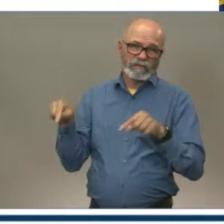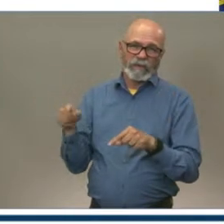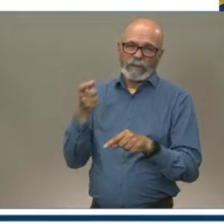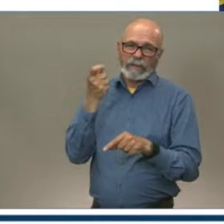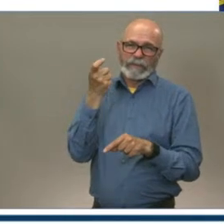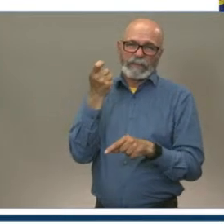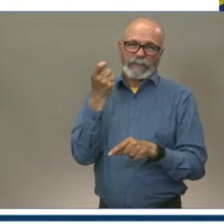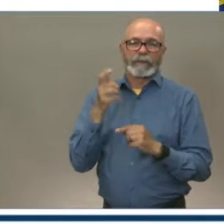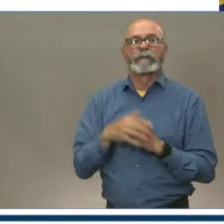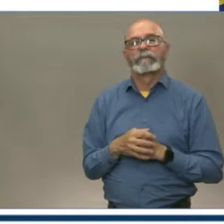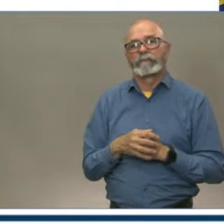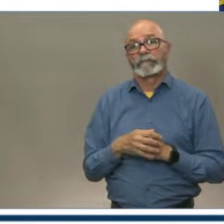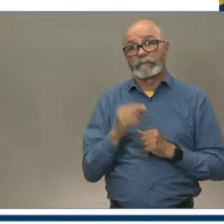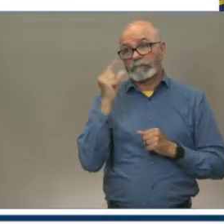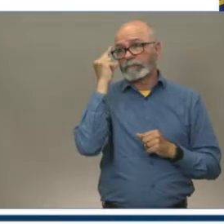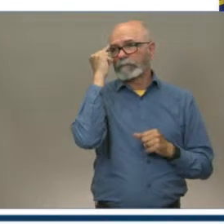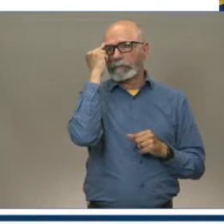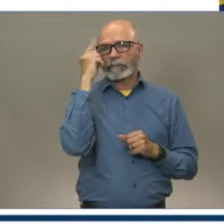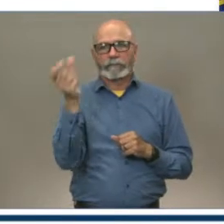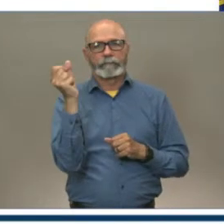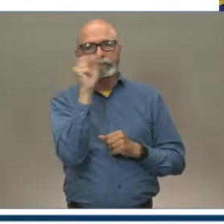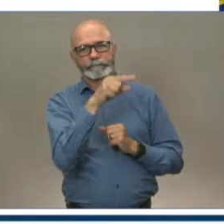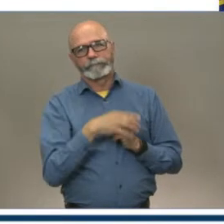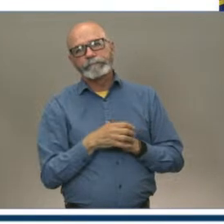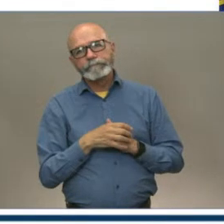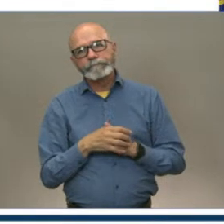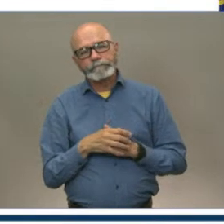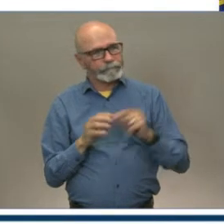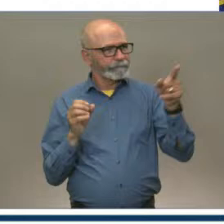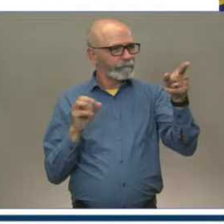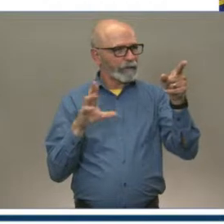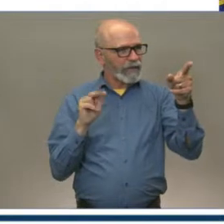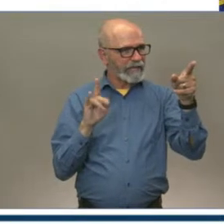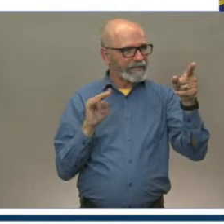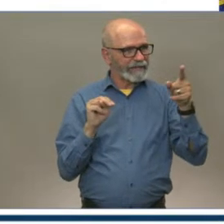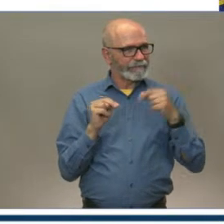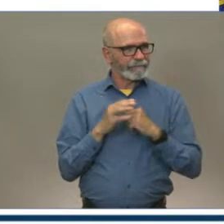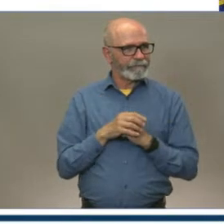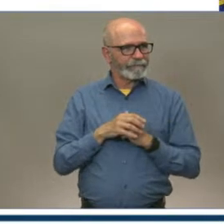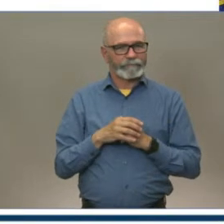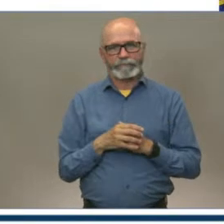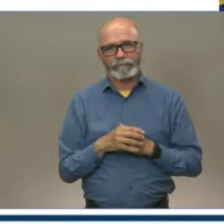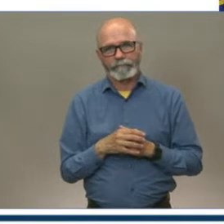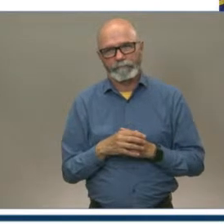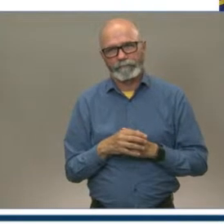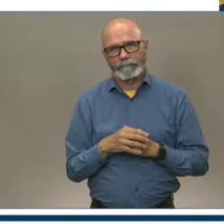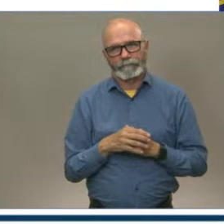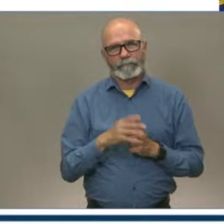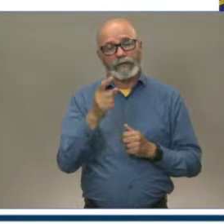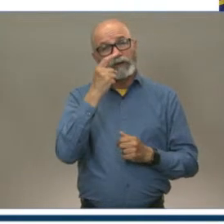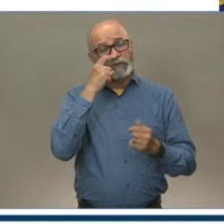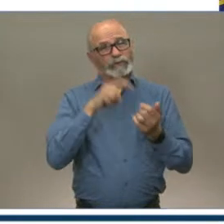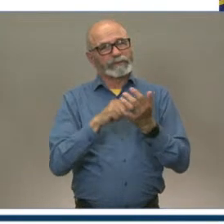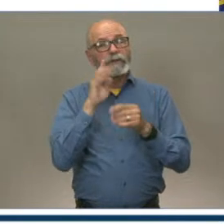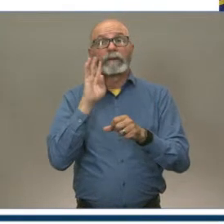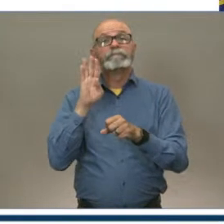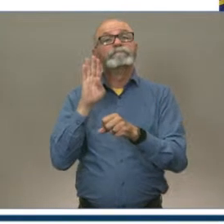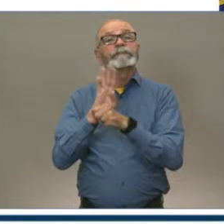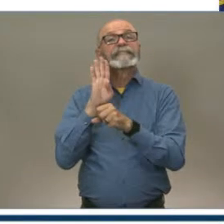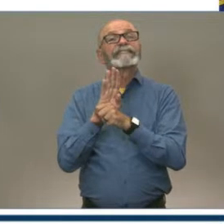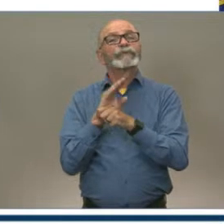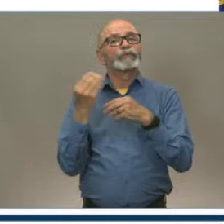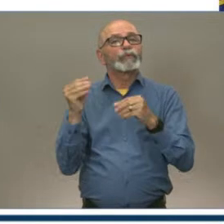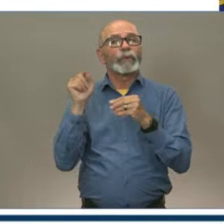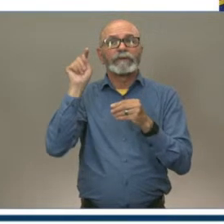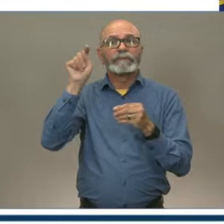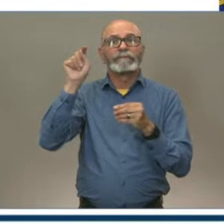Yes. Premier Rankin, I'm wondering now, where are you seeing some businesses that are completely closing down to Henry House